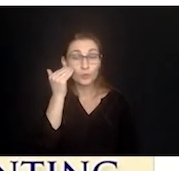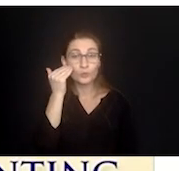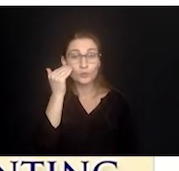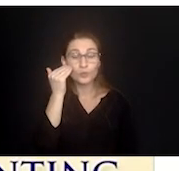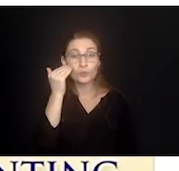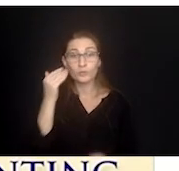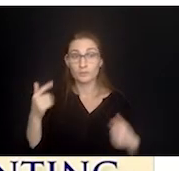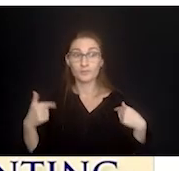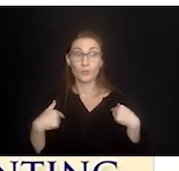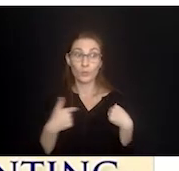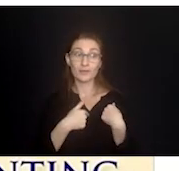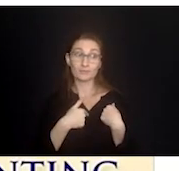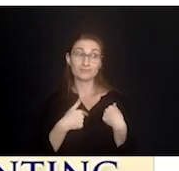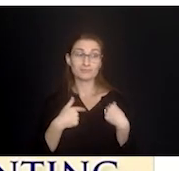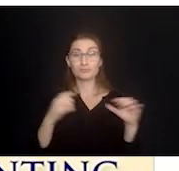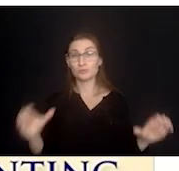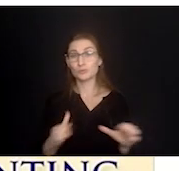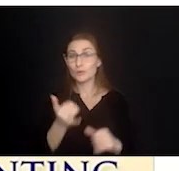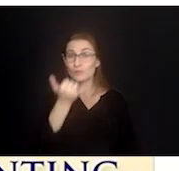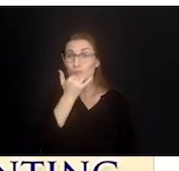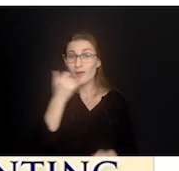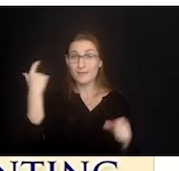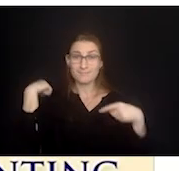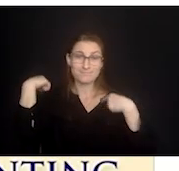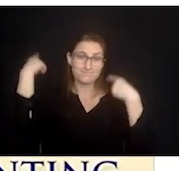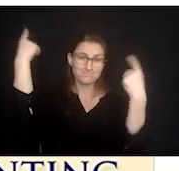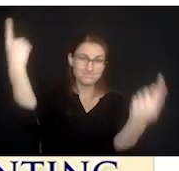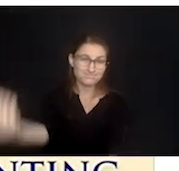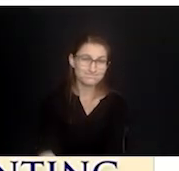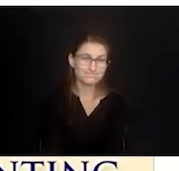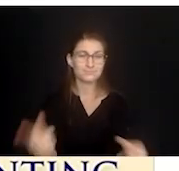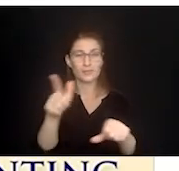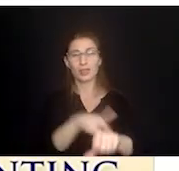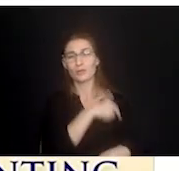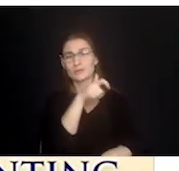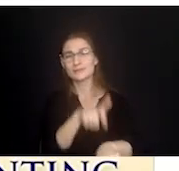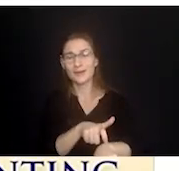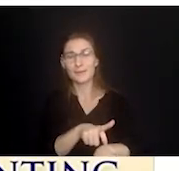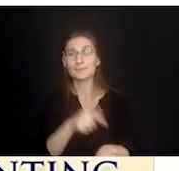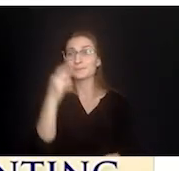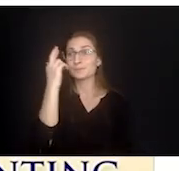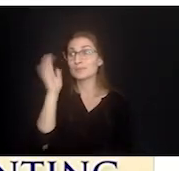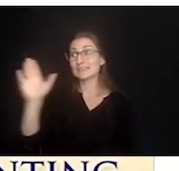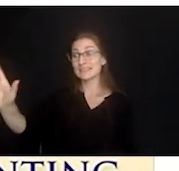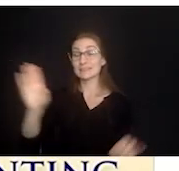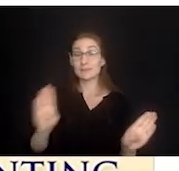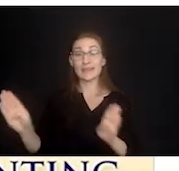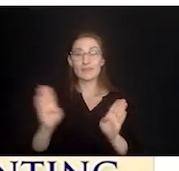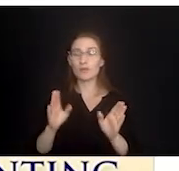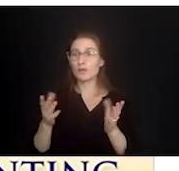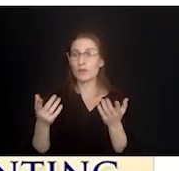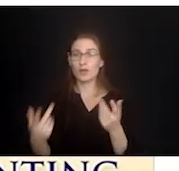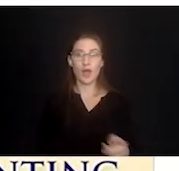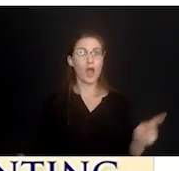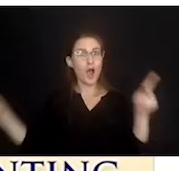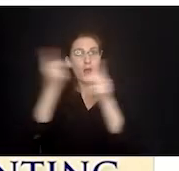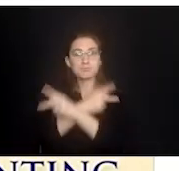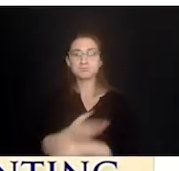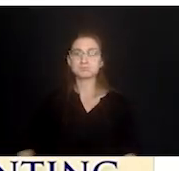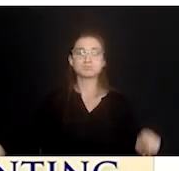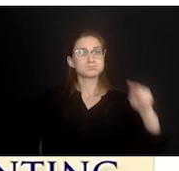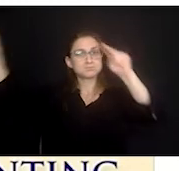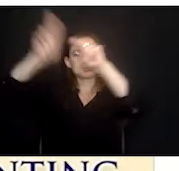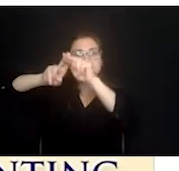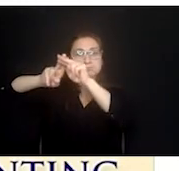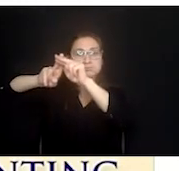know that was missing because we really were doing it wrong for so long, which is why Richie's